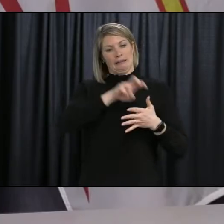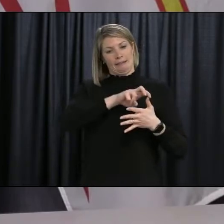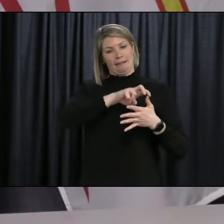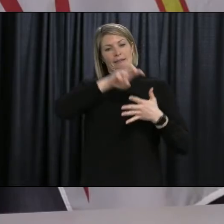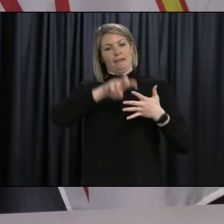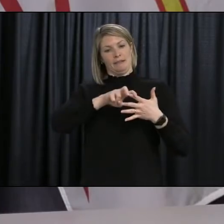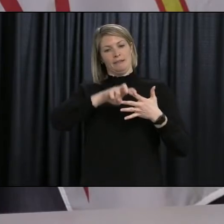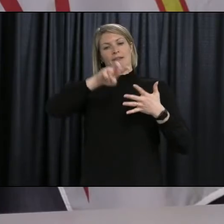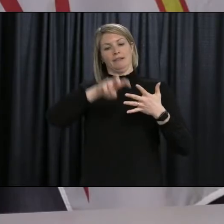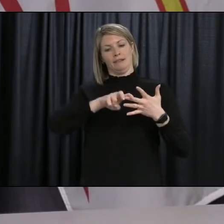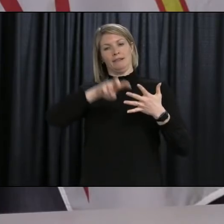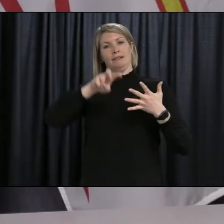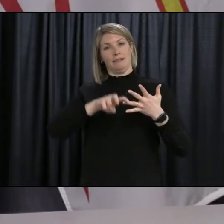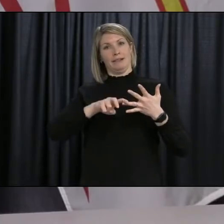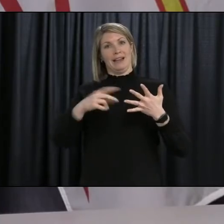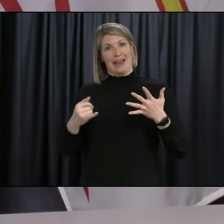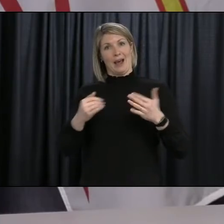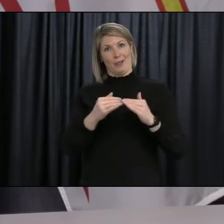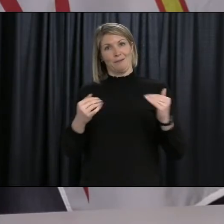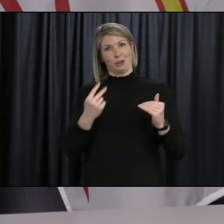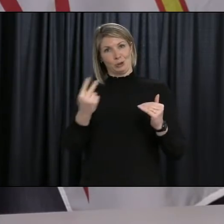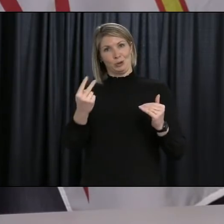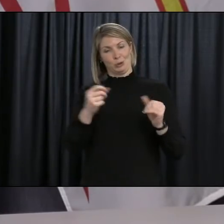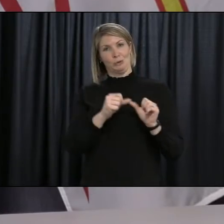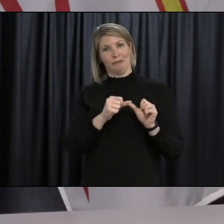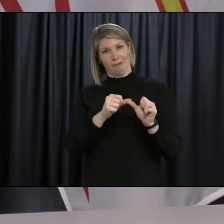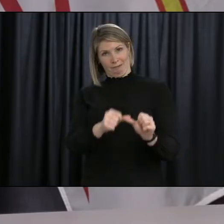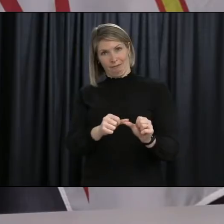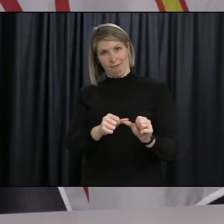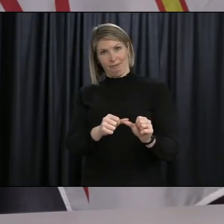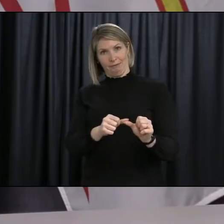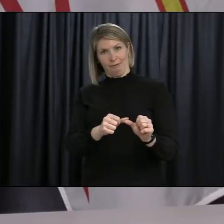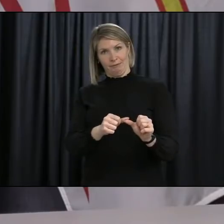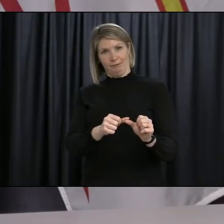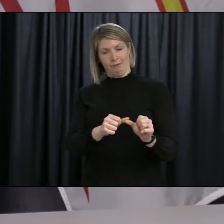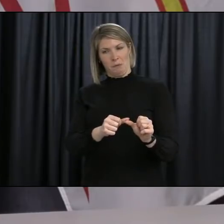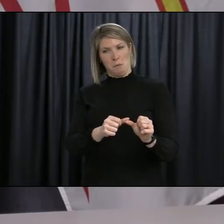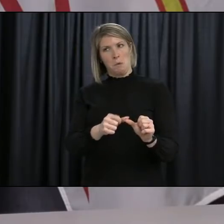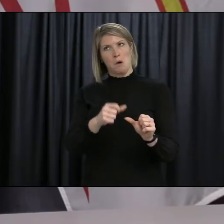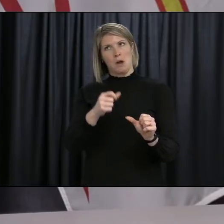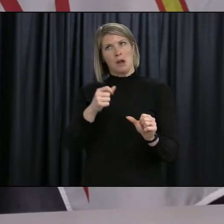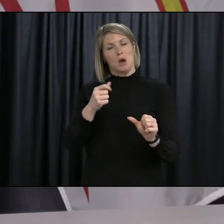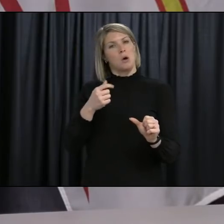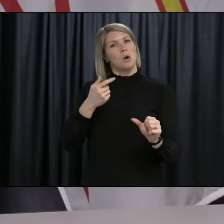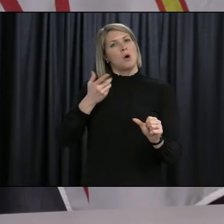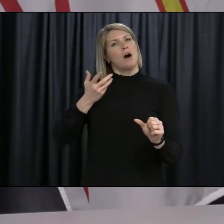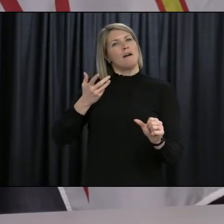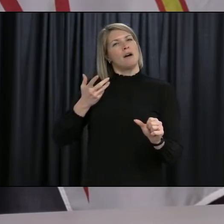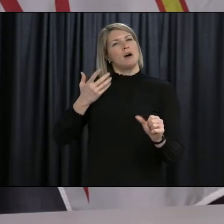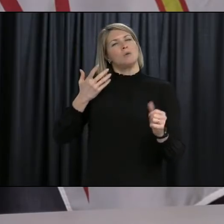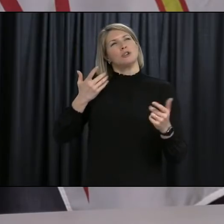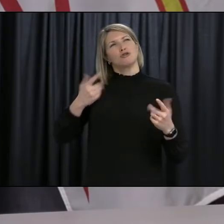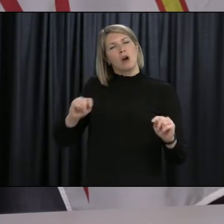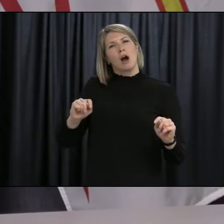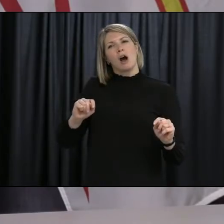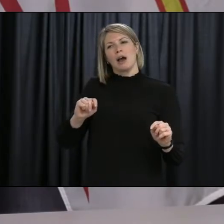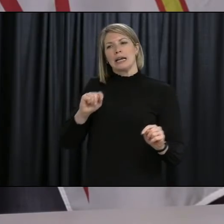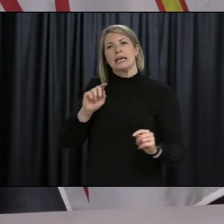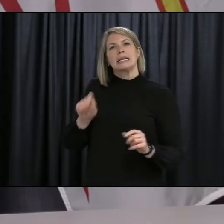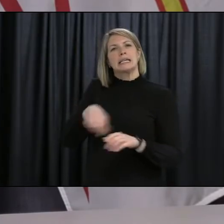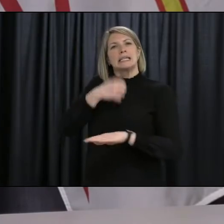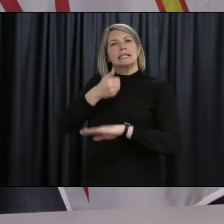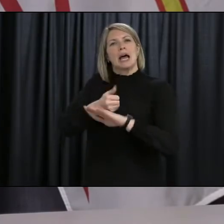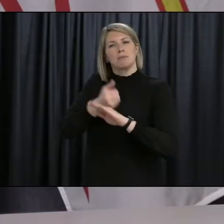guess we thought that we would apply restrictions on a regional basis or on